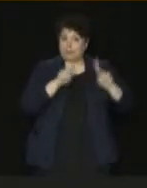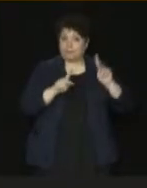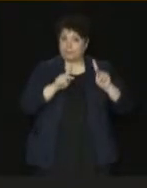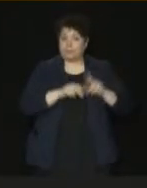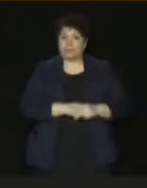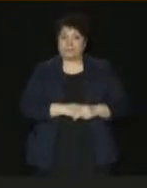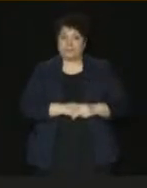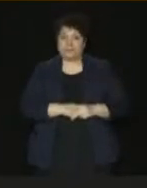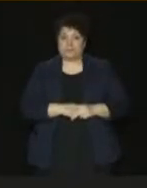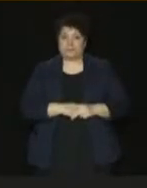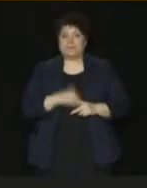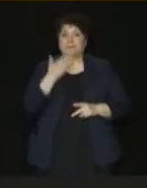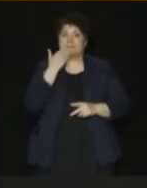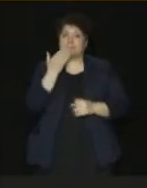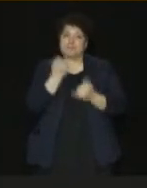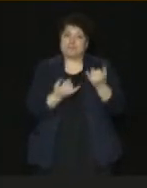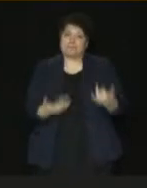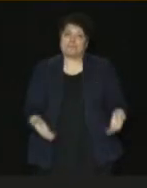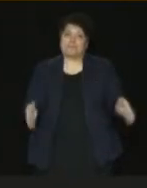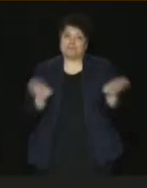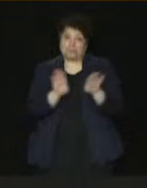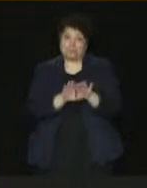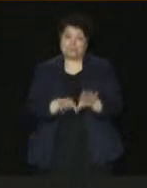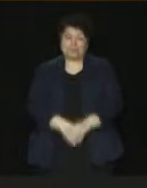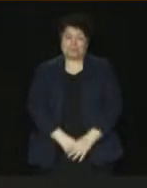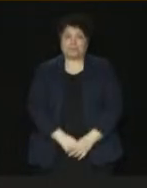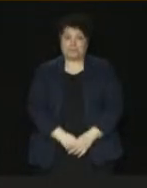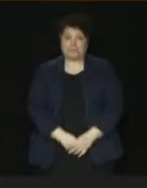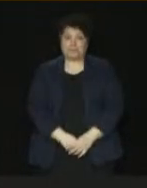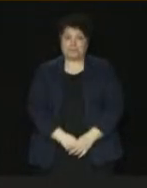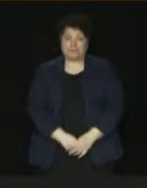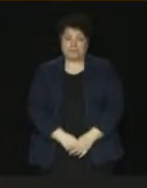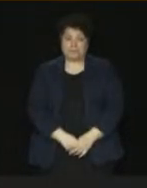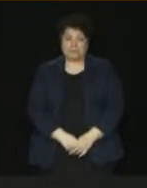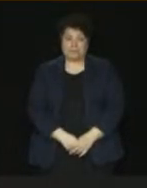C'est ce qui met fin à la conférence de presse d'aujourd'hui. Thank you. That ends the press conference today.